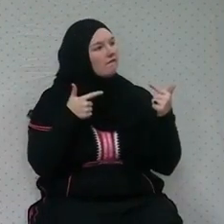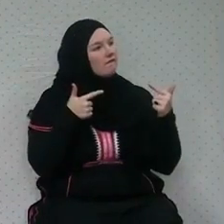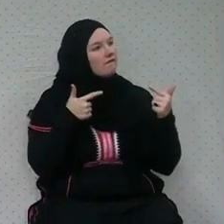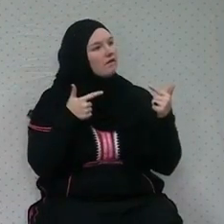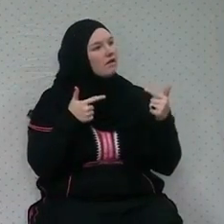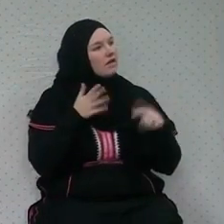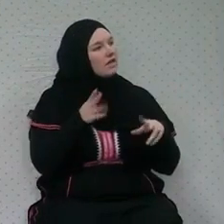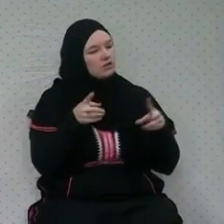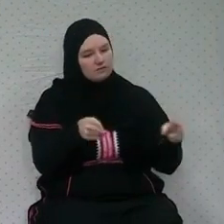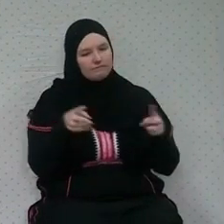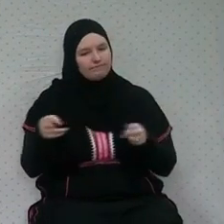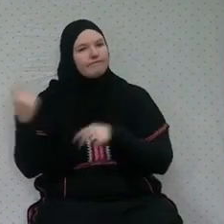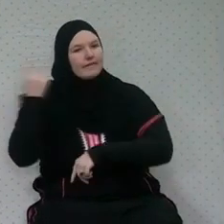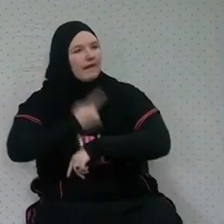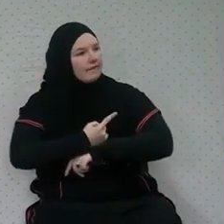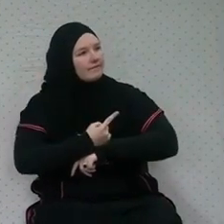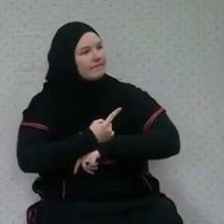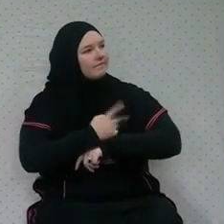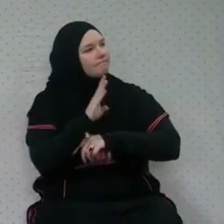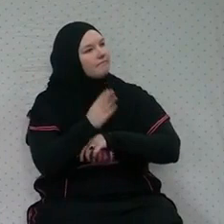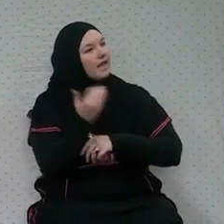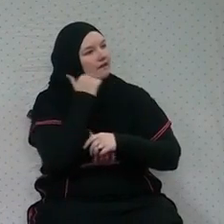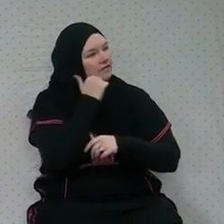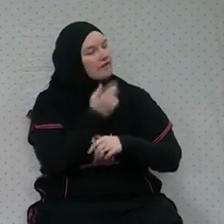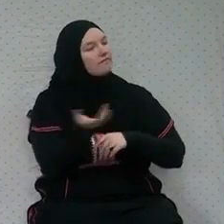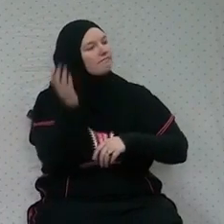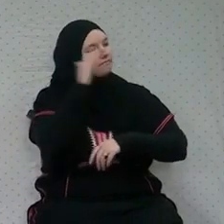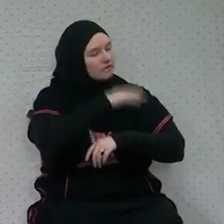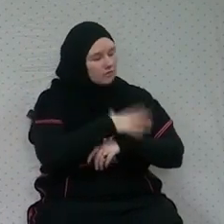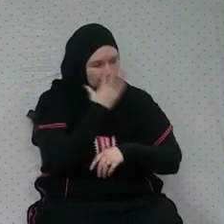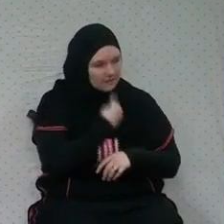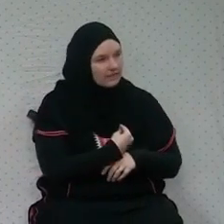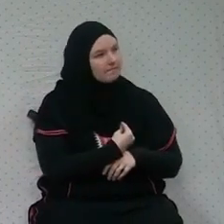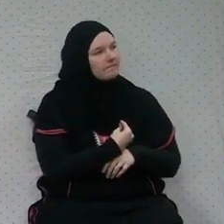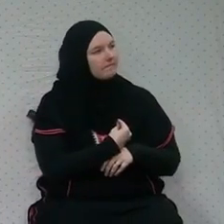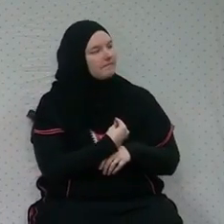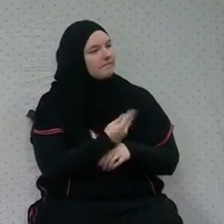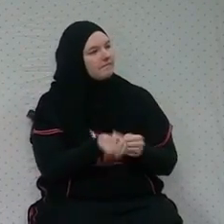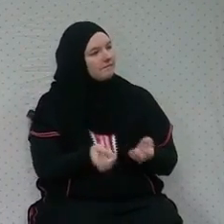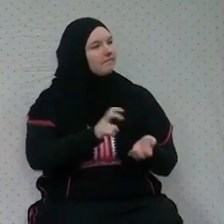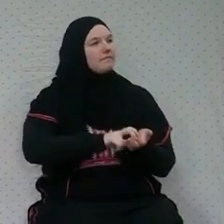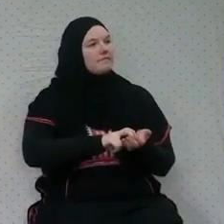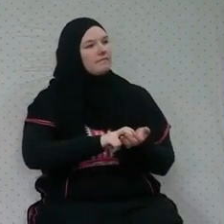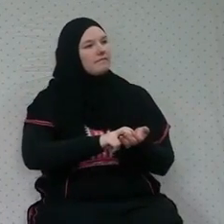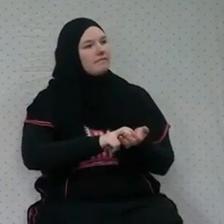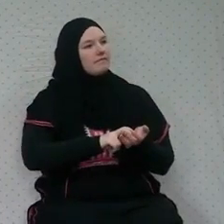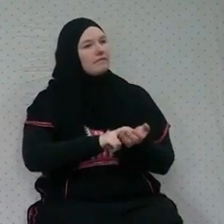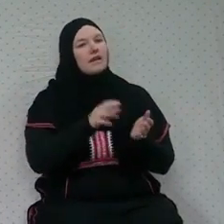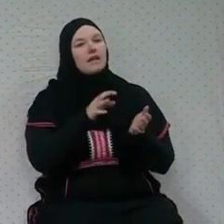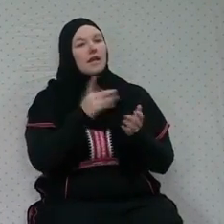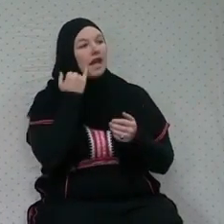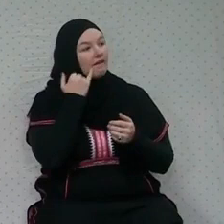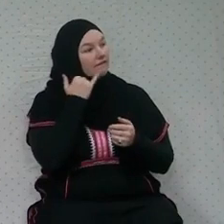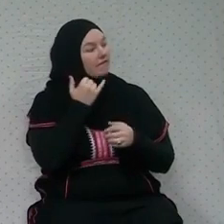days. Every day you go to bed, count yourself as a dead person